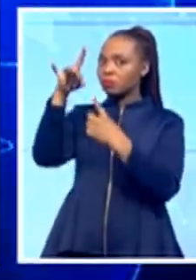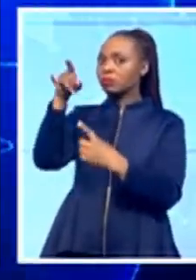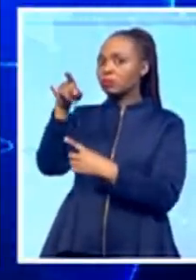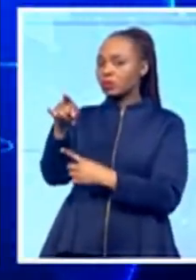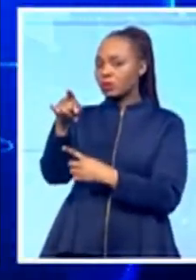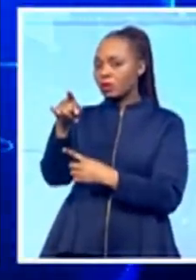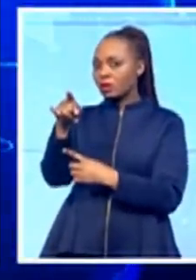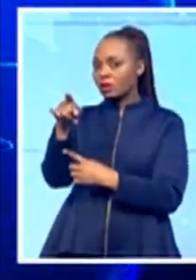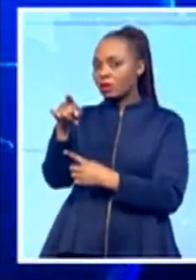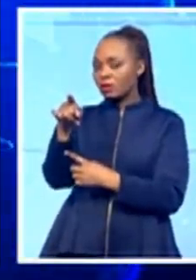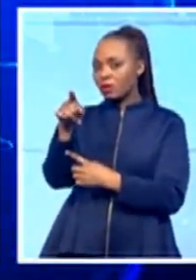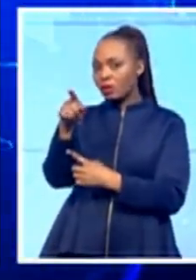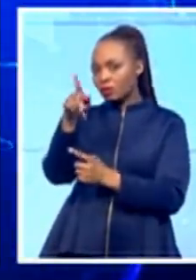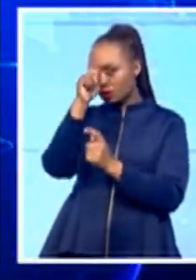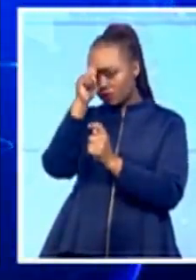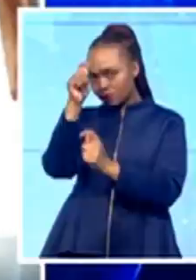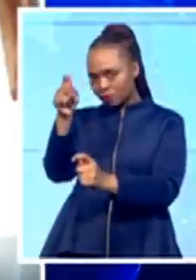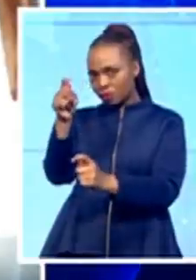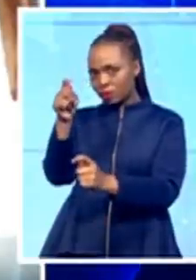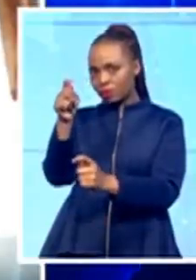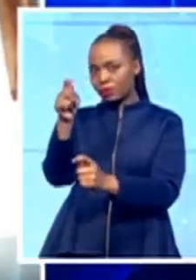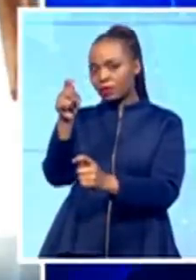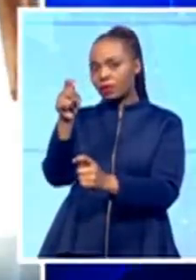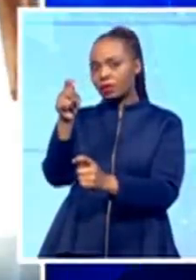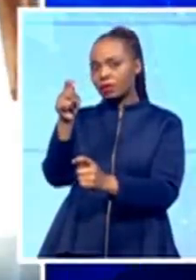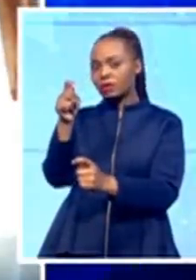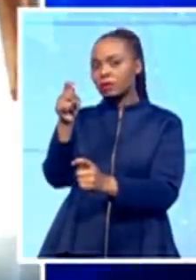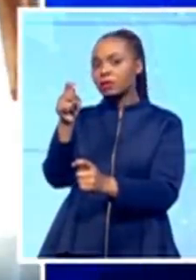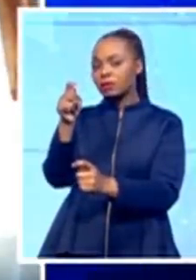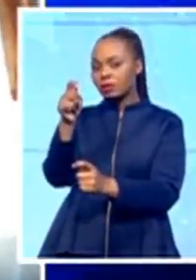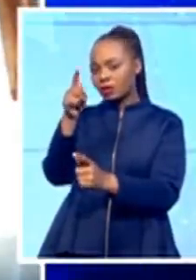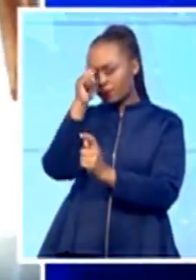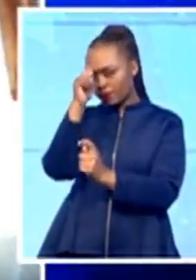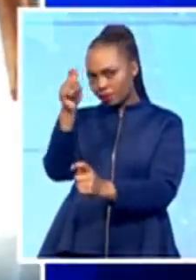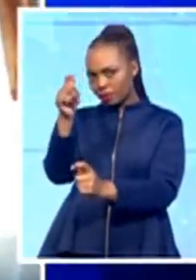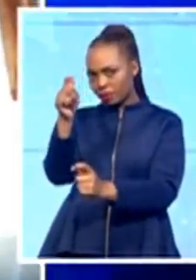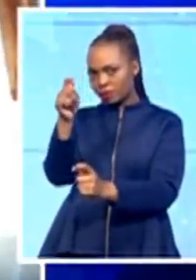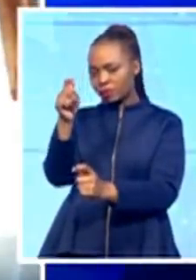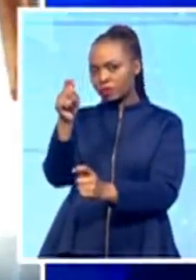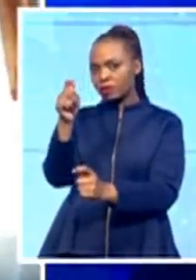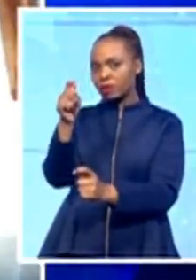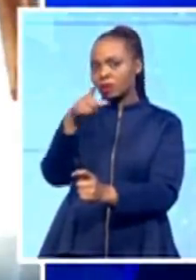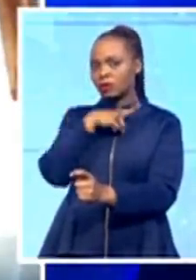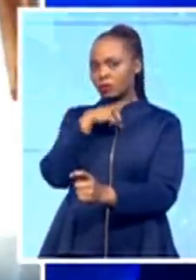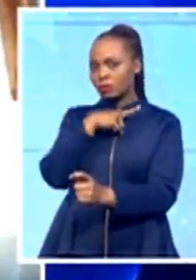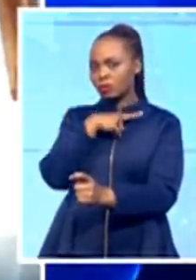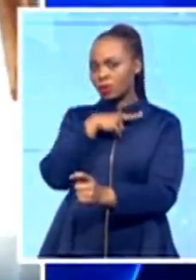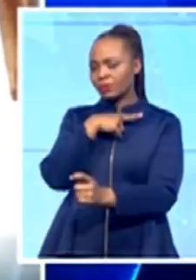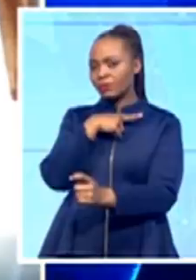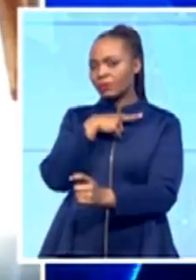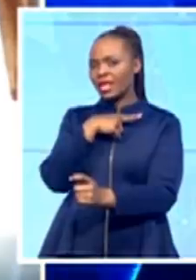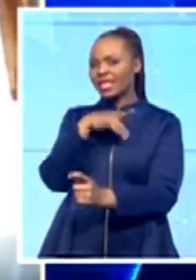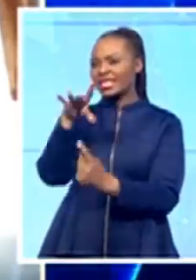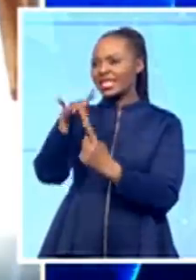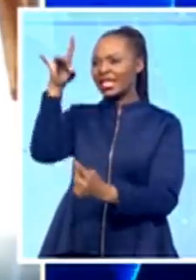What does that mean, sir? What is selective morality? Yeah, I'm getting to it. Selective morality is the media and everybody else